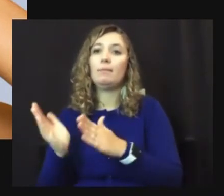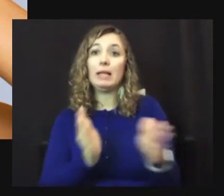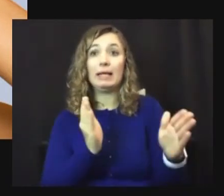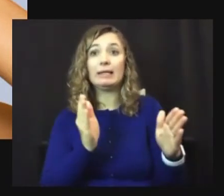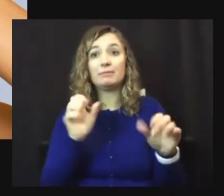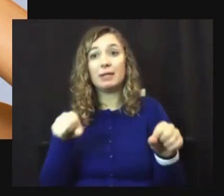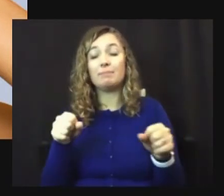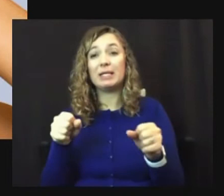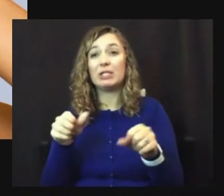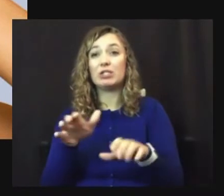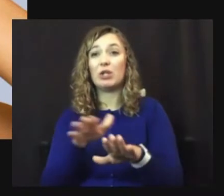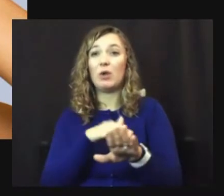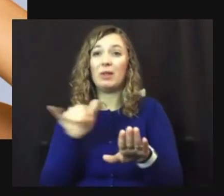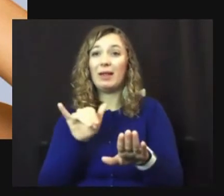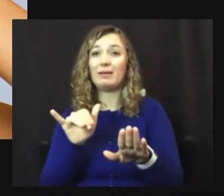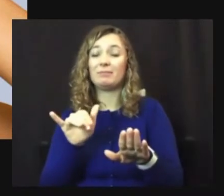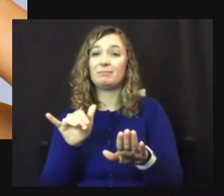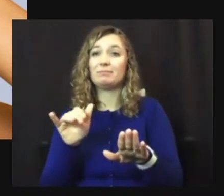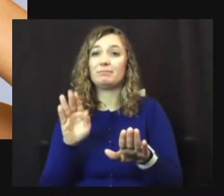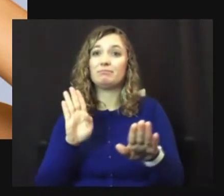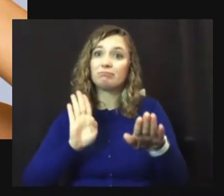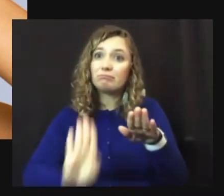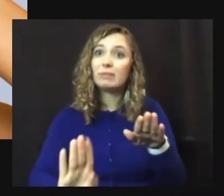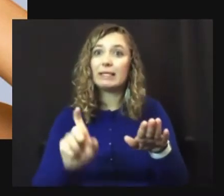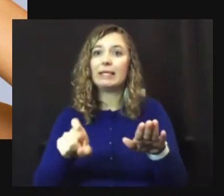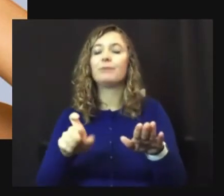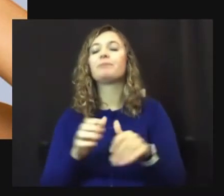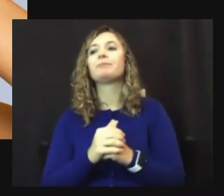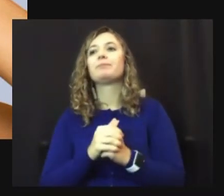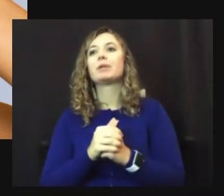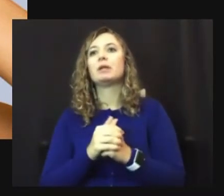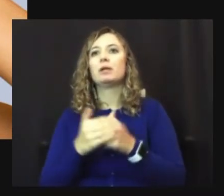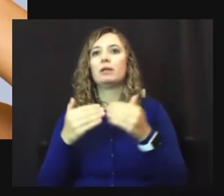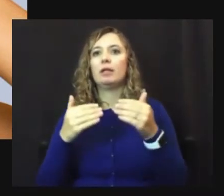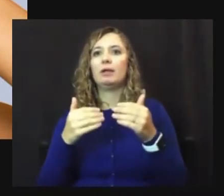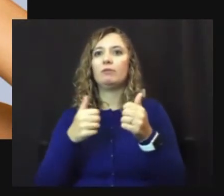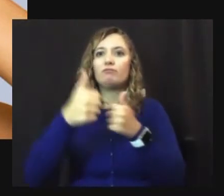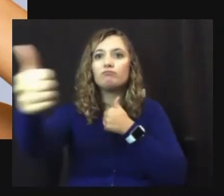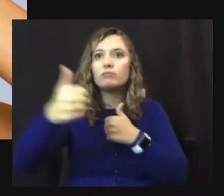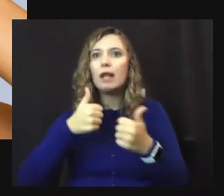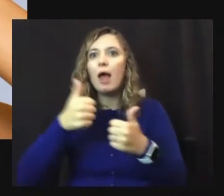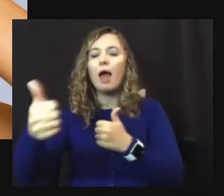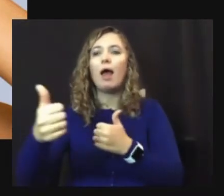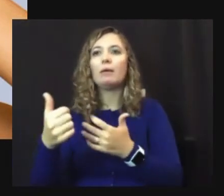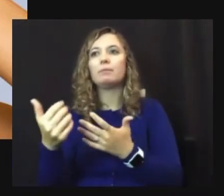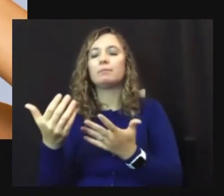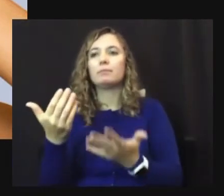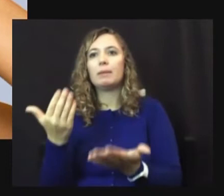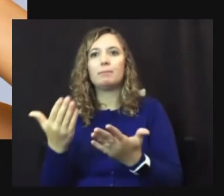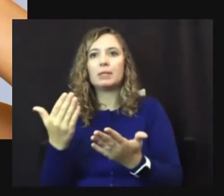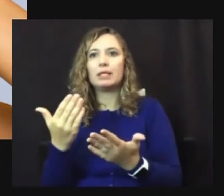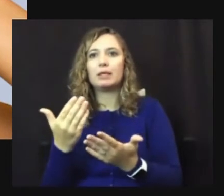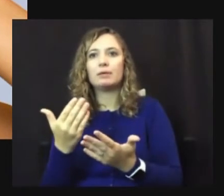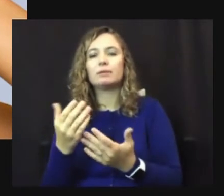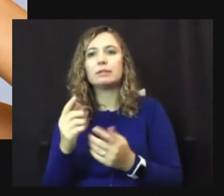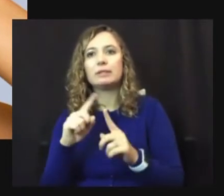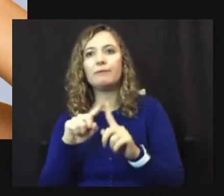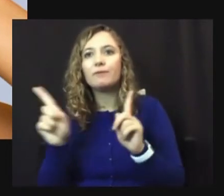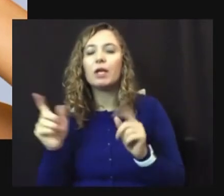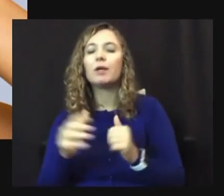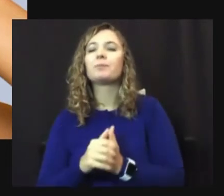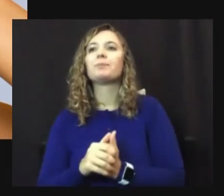spatial awareness, understanding how far away something is. So, but yeah, we have some